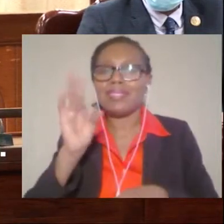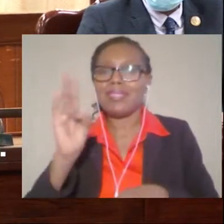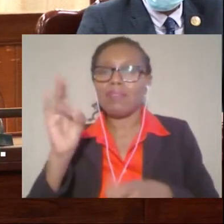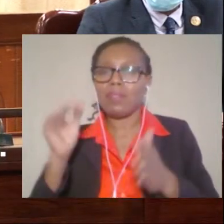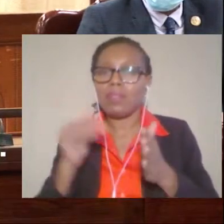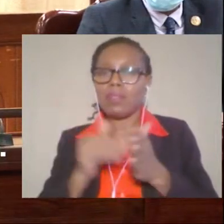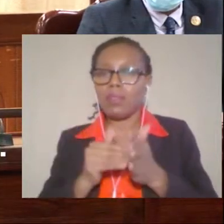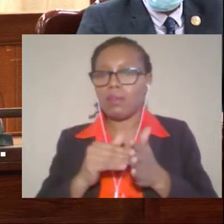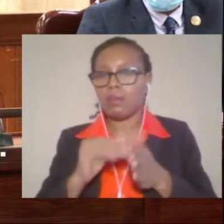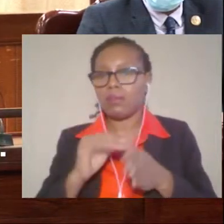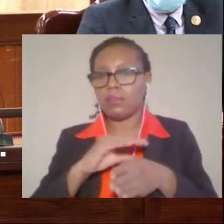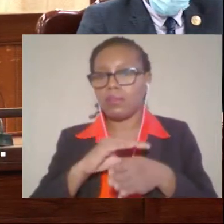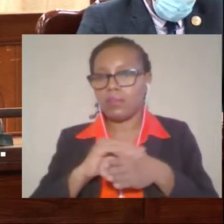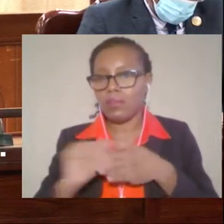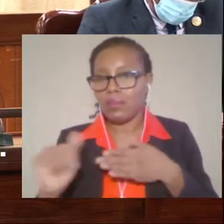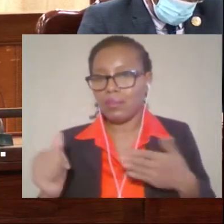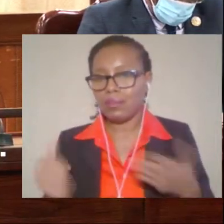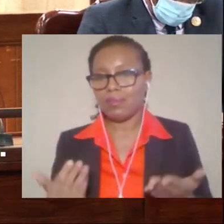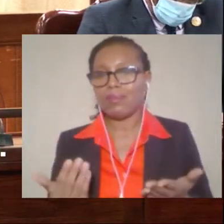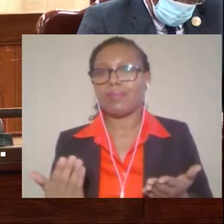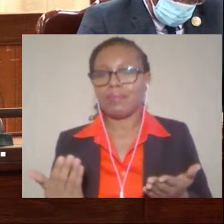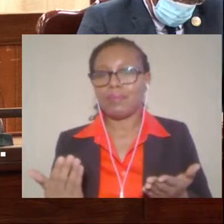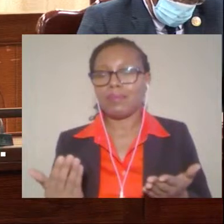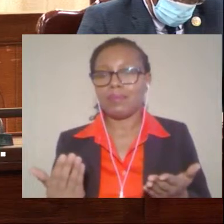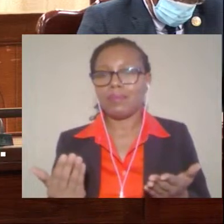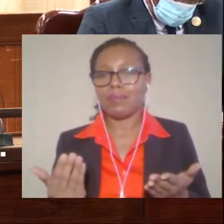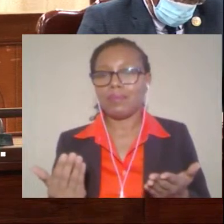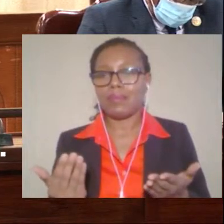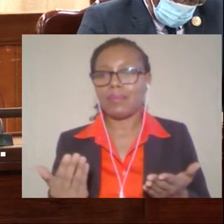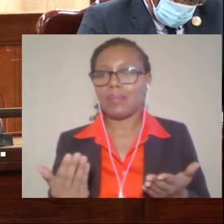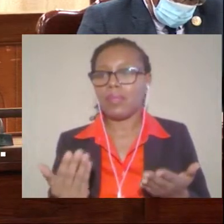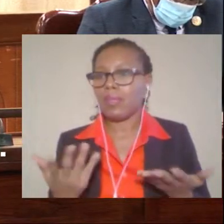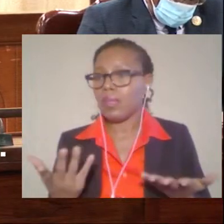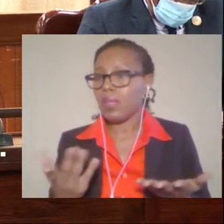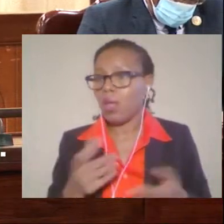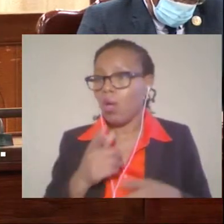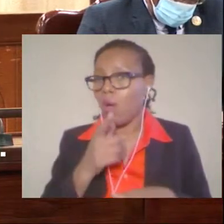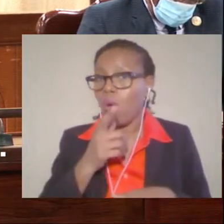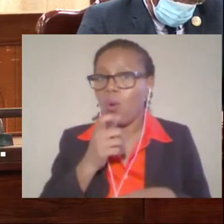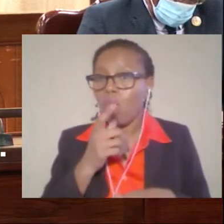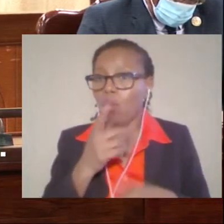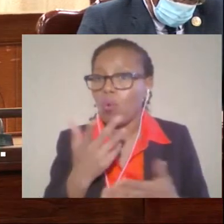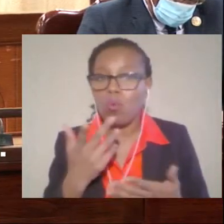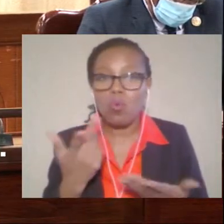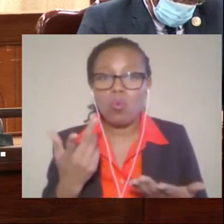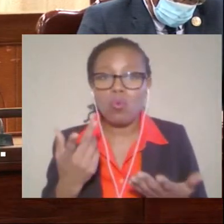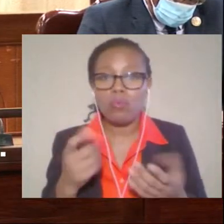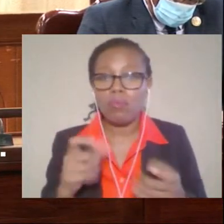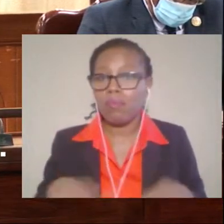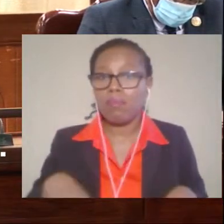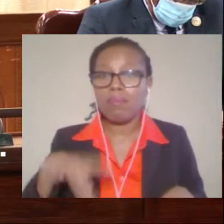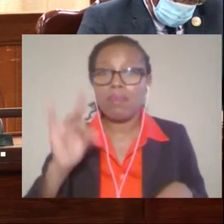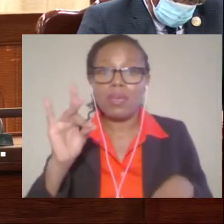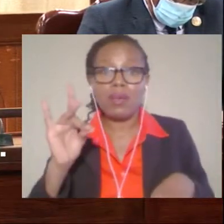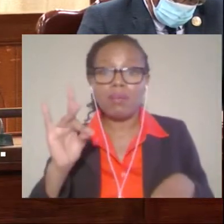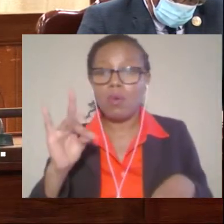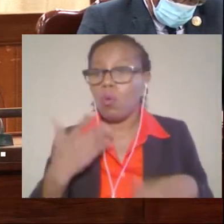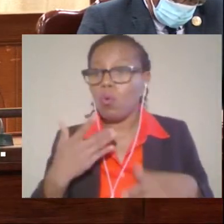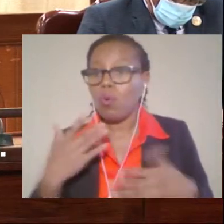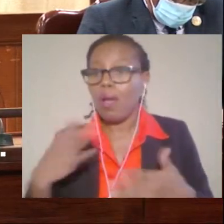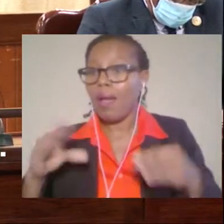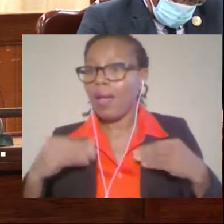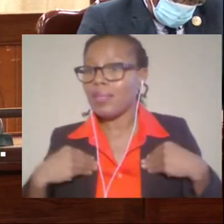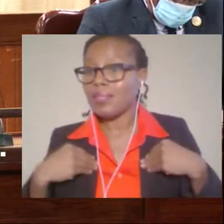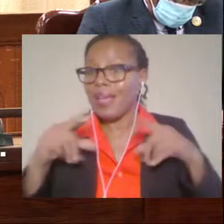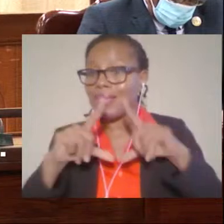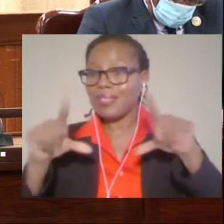And the question as to who picks up the check and who drops it off, that's Barbados in